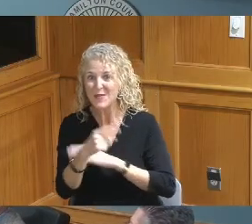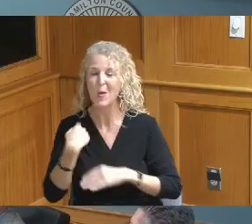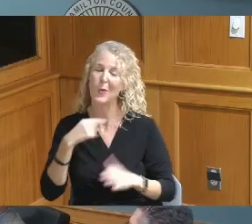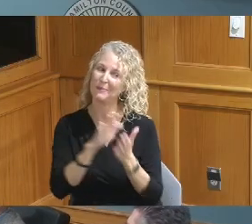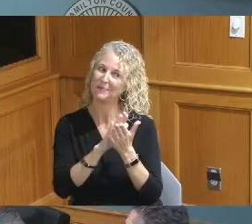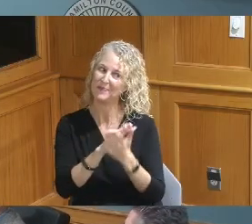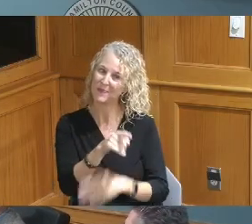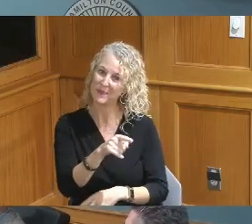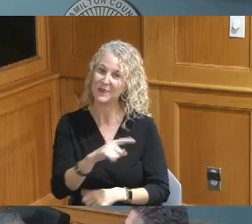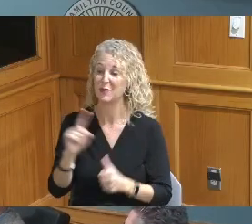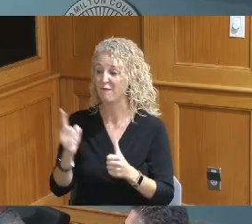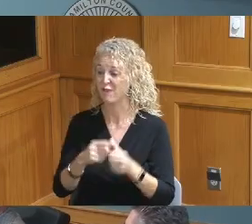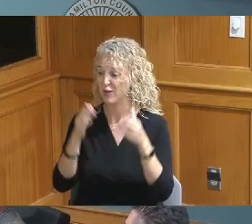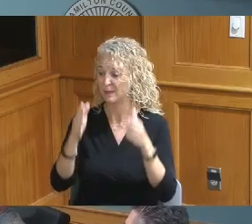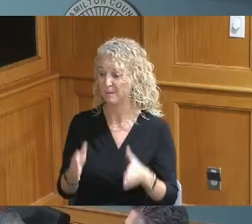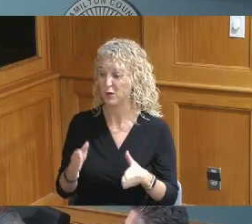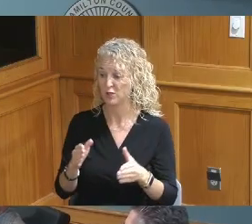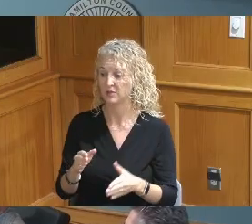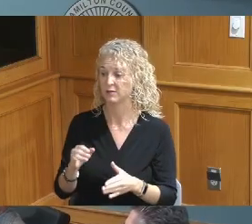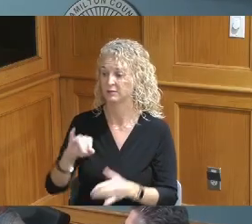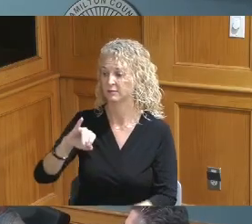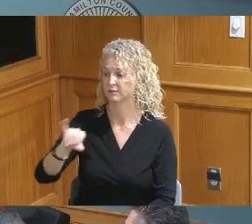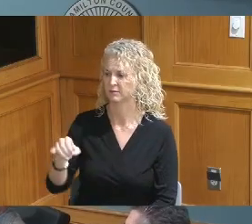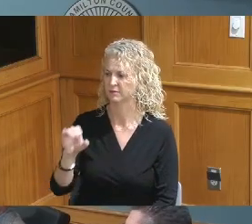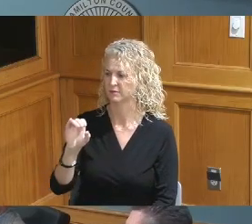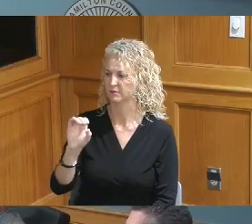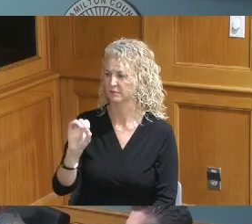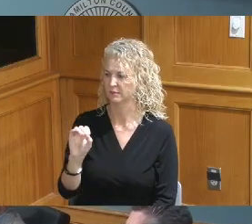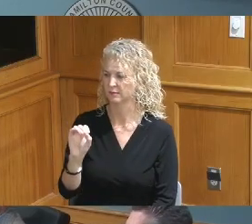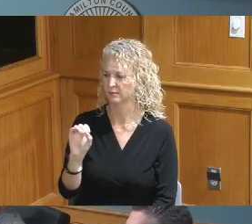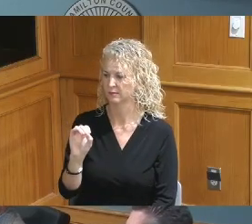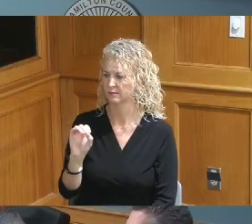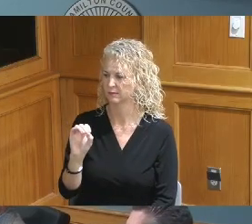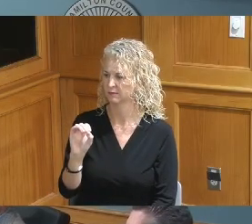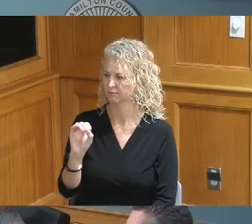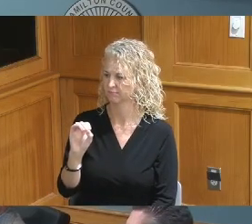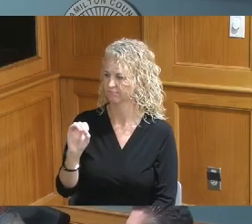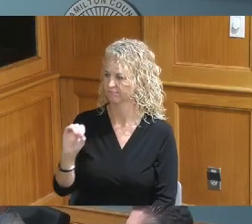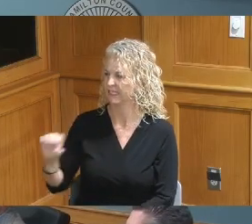things. So the first awardee is Jacqueline Presley.